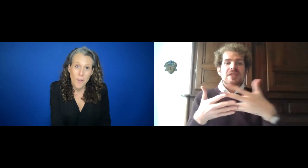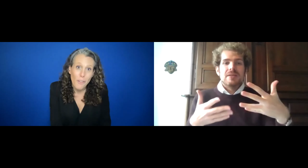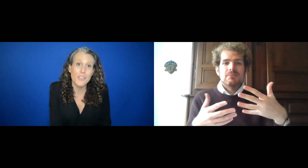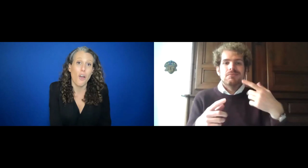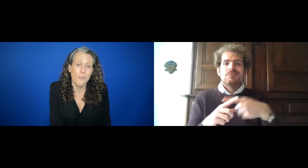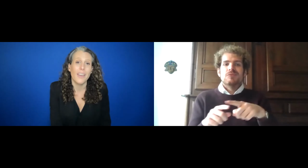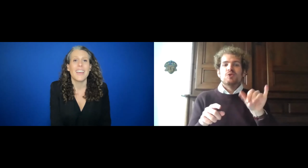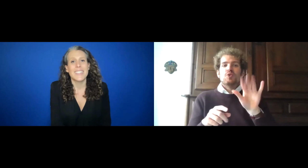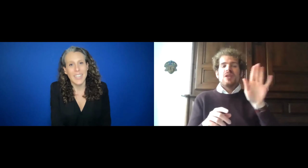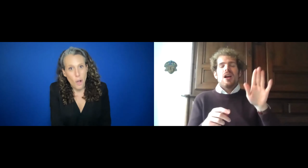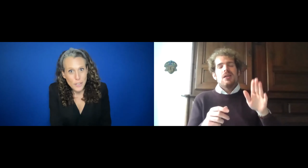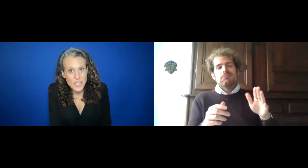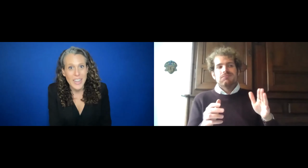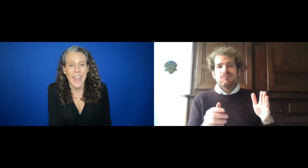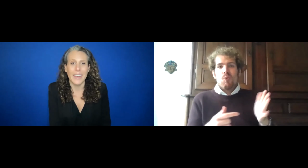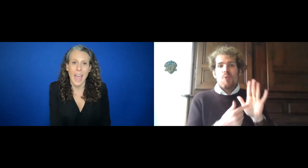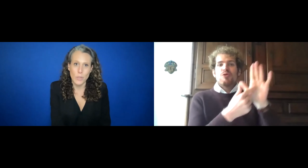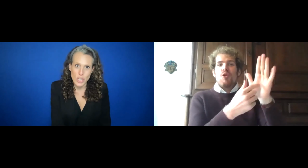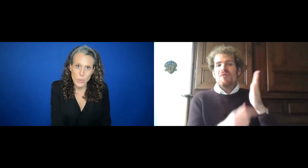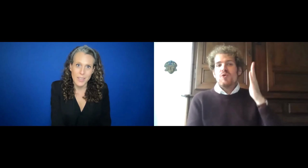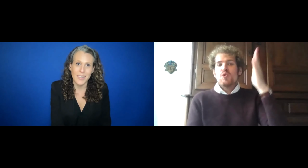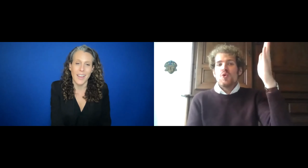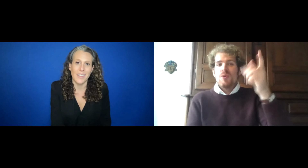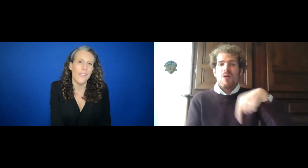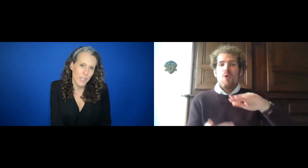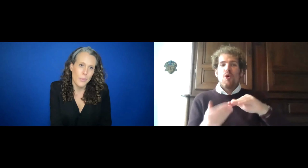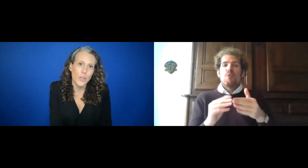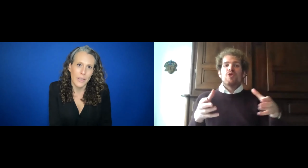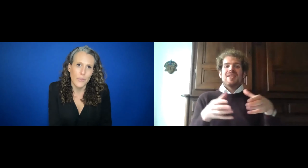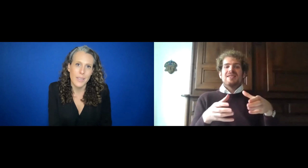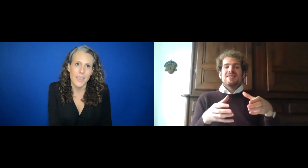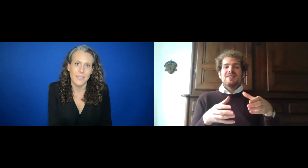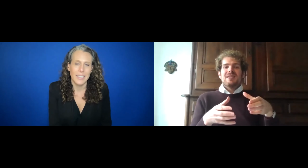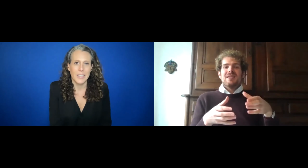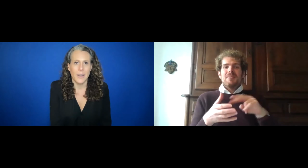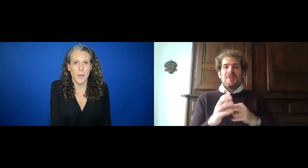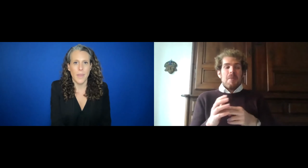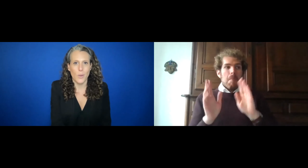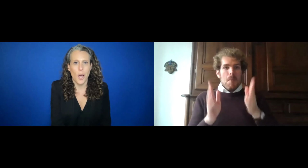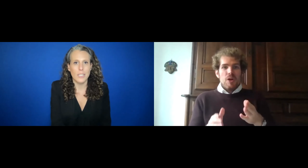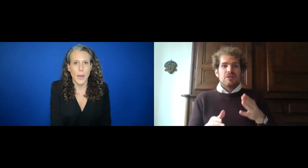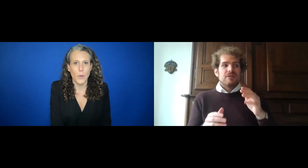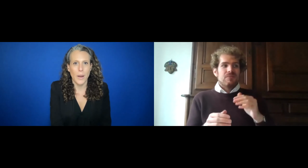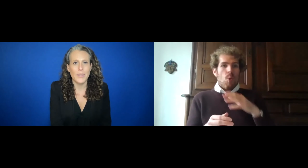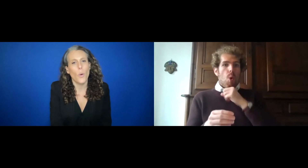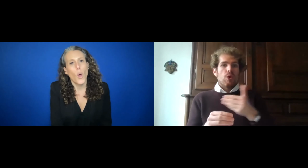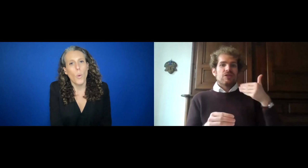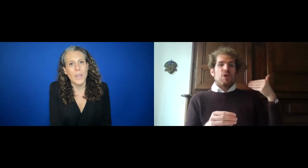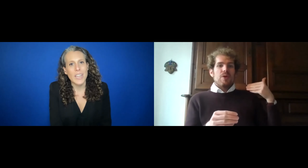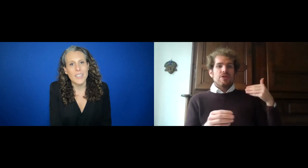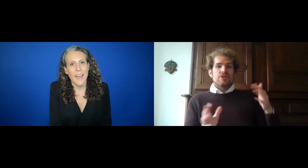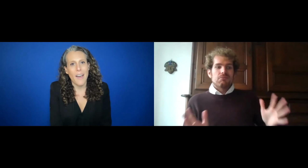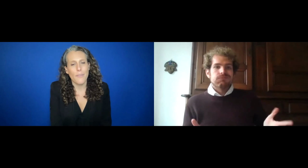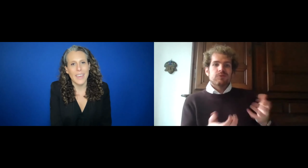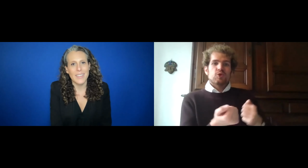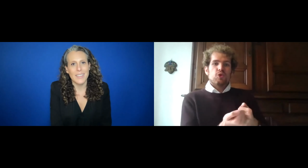more knowledge of technology and how to use it, and this computer literacy that you talked about, right? So what we